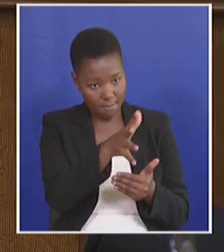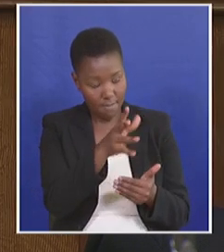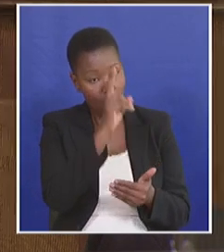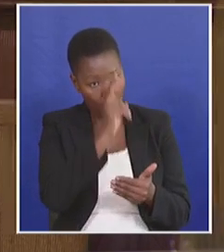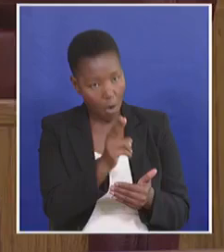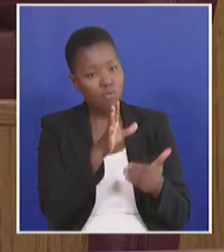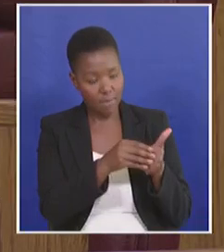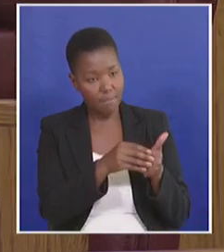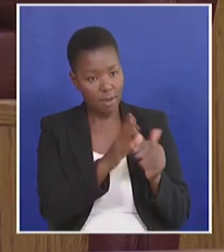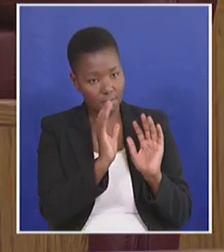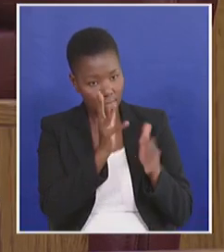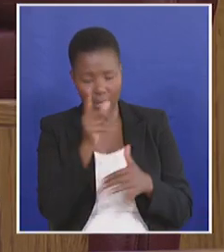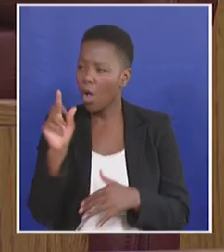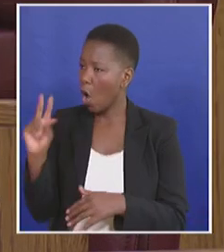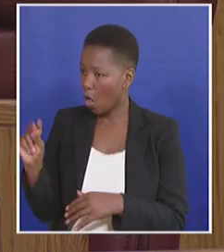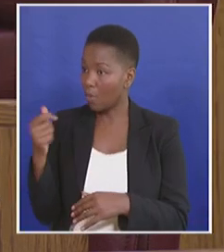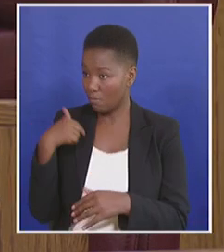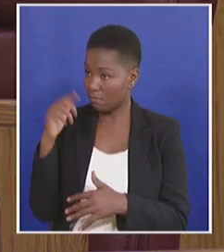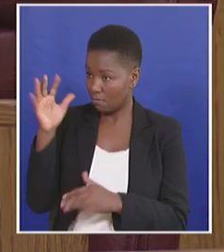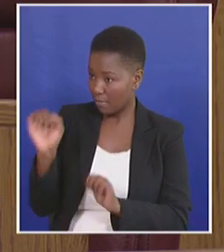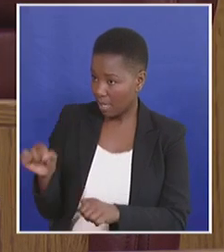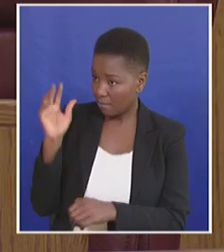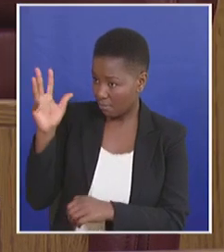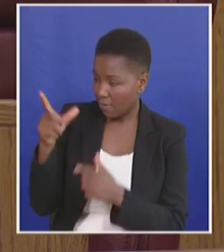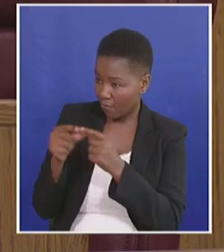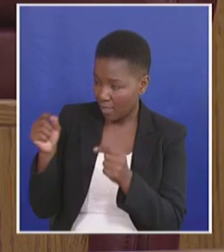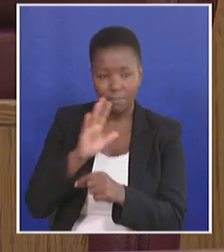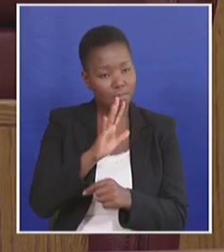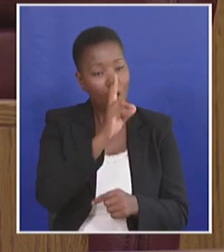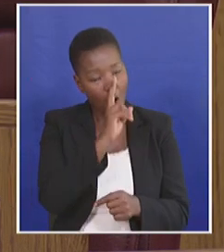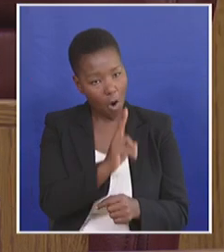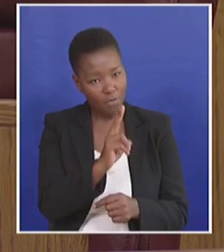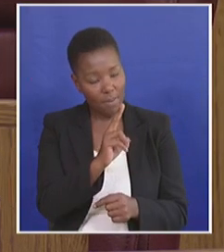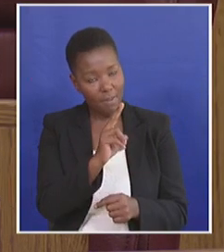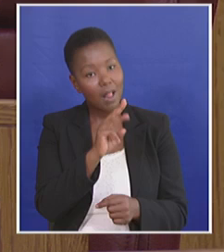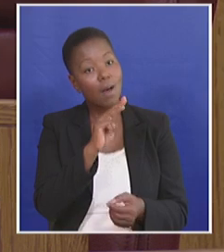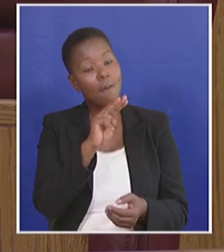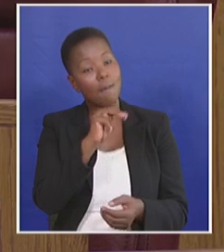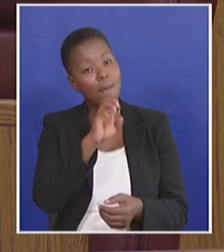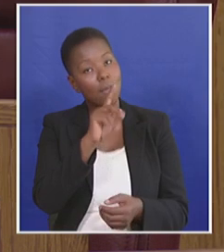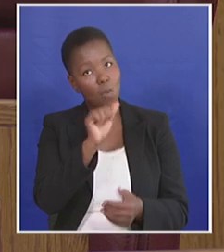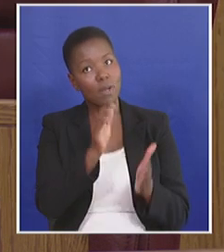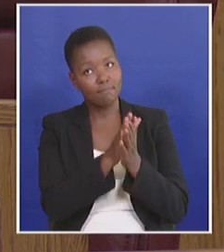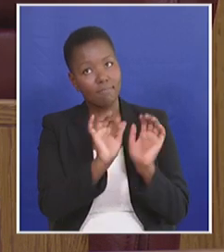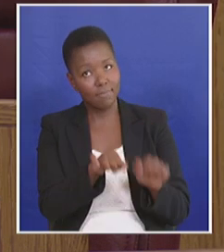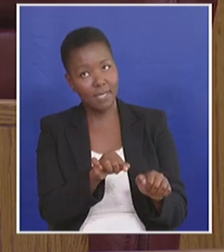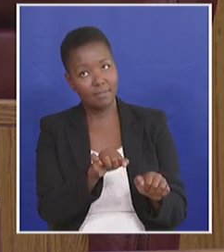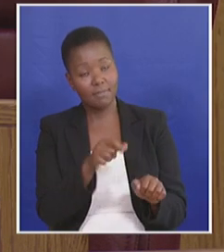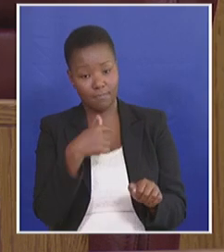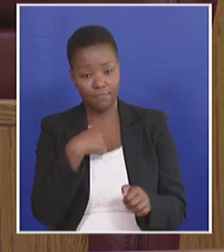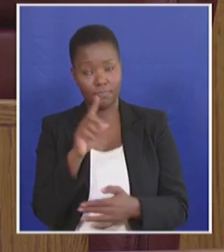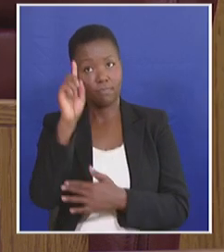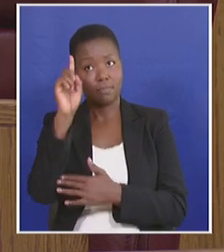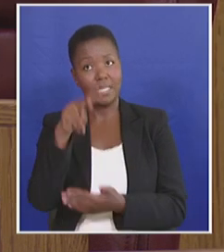Mukwena, order? allow me to address you. Can I finish my Honorable point of order? Honorable Mukwena, allow me And to there's a address member you. here who's standing here and I